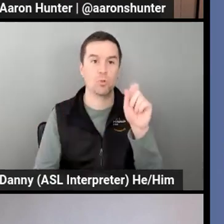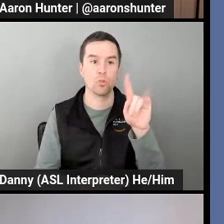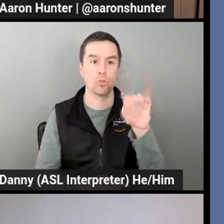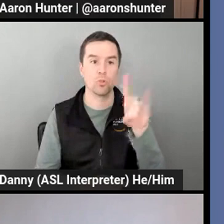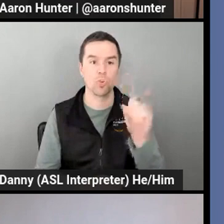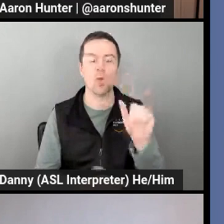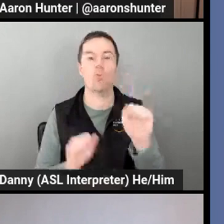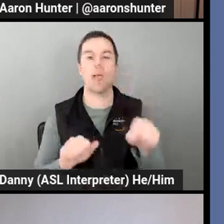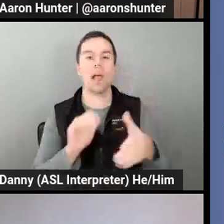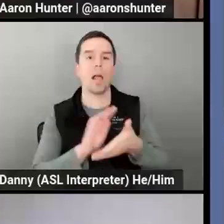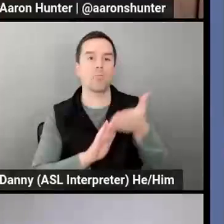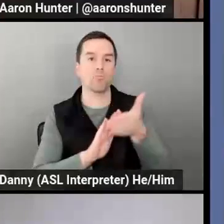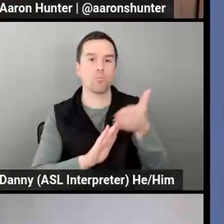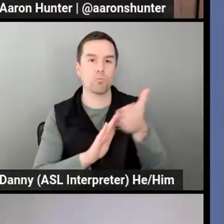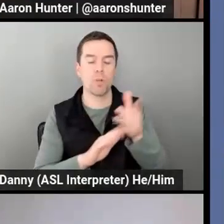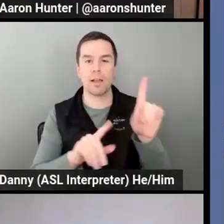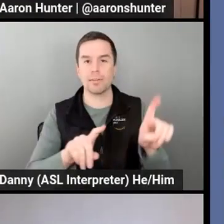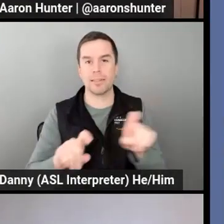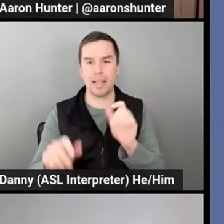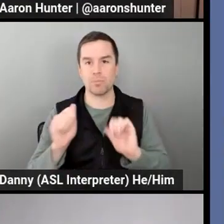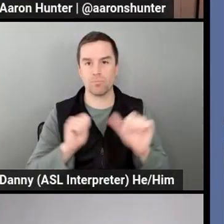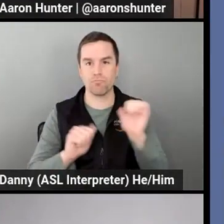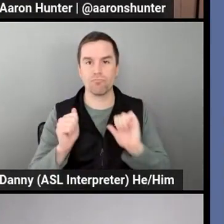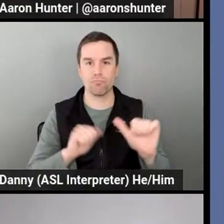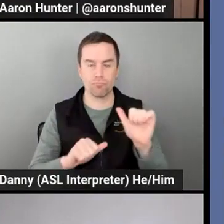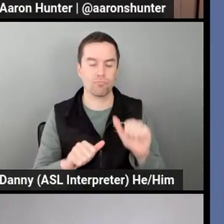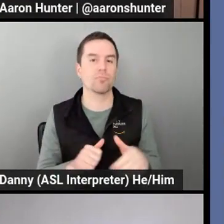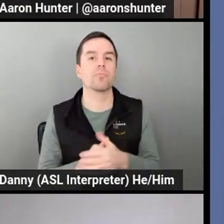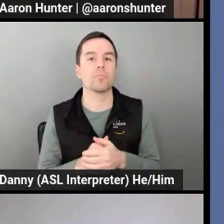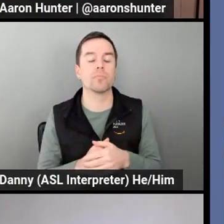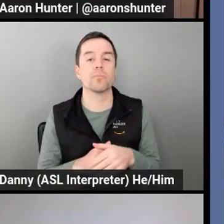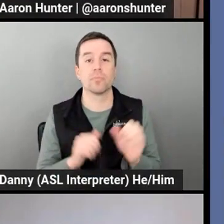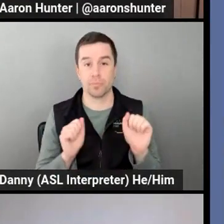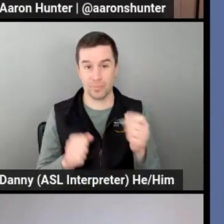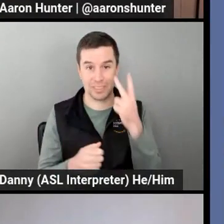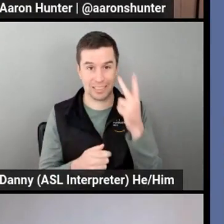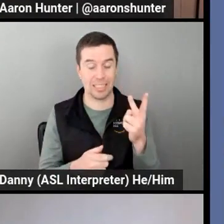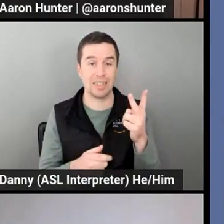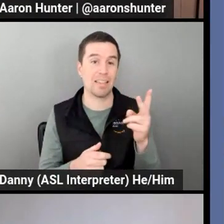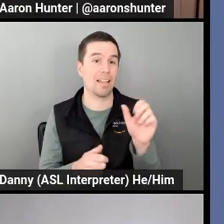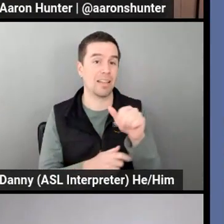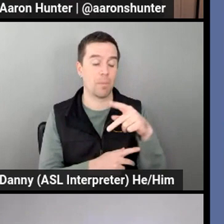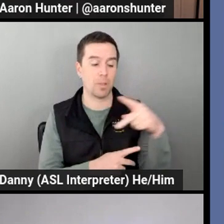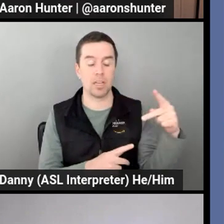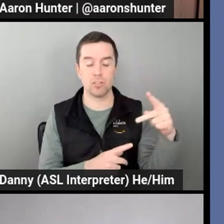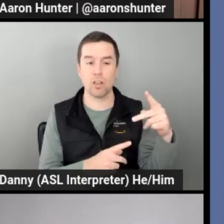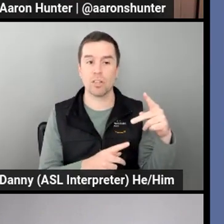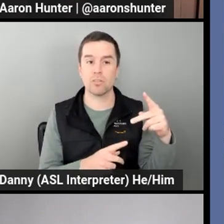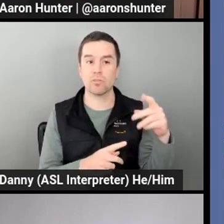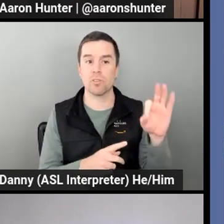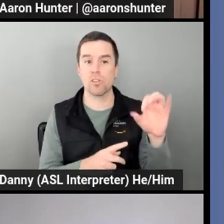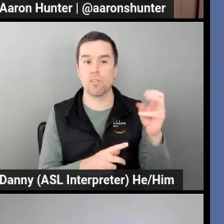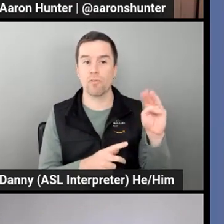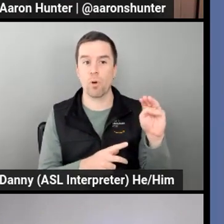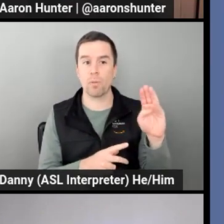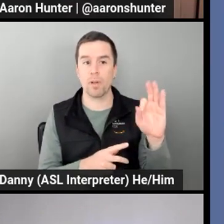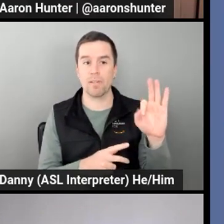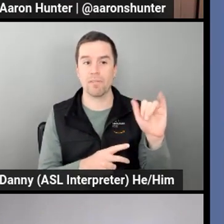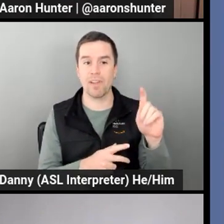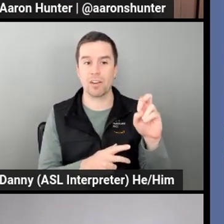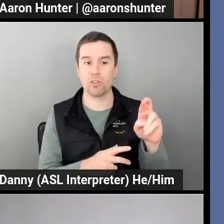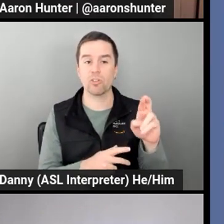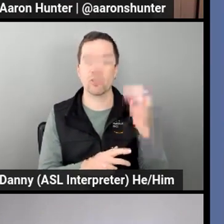the AWS container environment so that you can sort of see that the application is, the form factor, if you have a website,